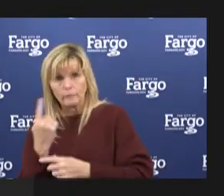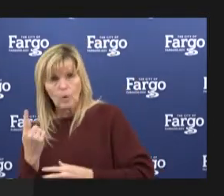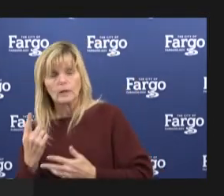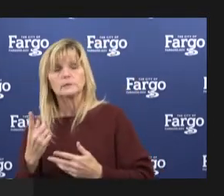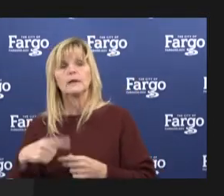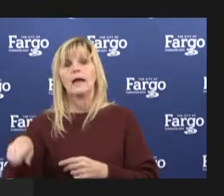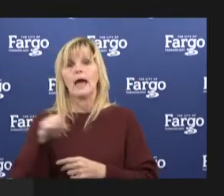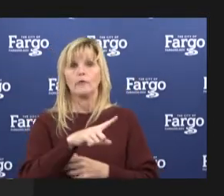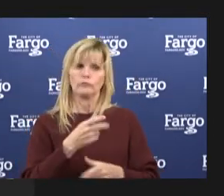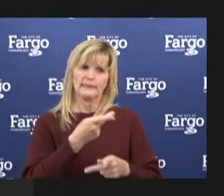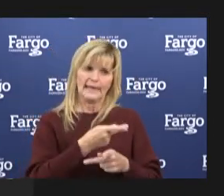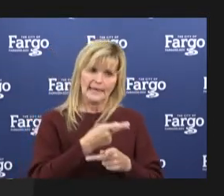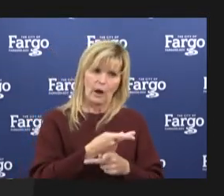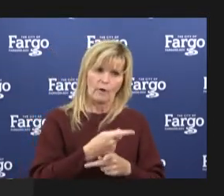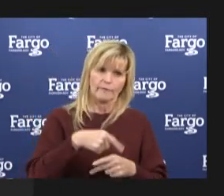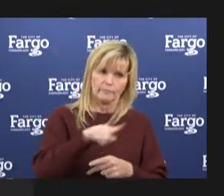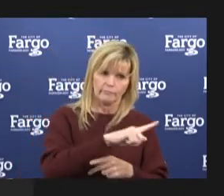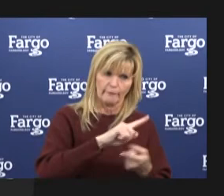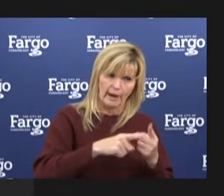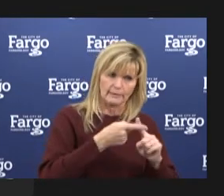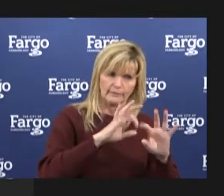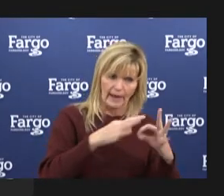well-being of others and the health of our community.